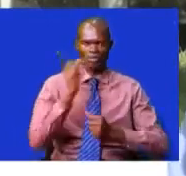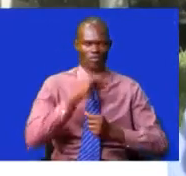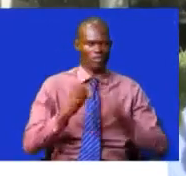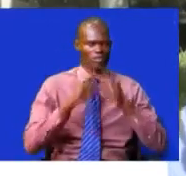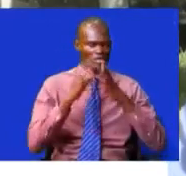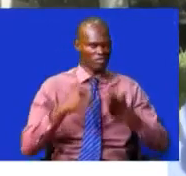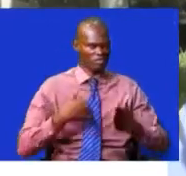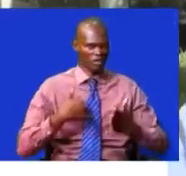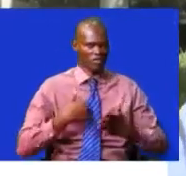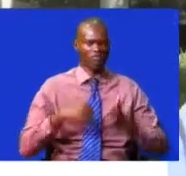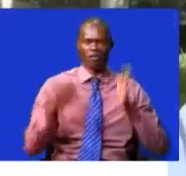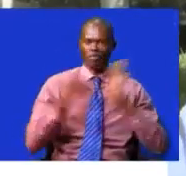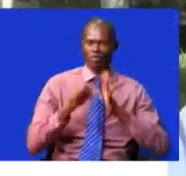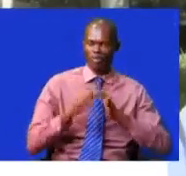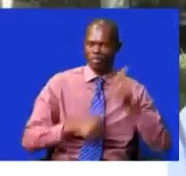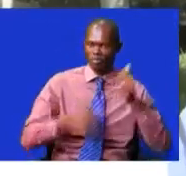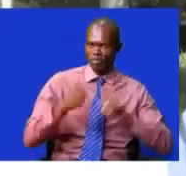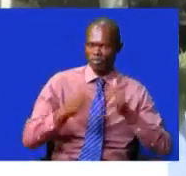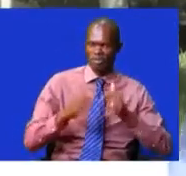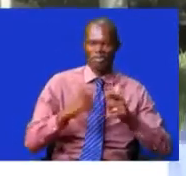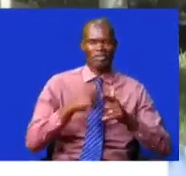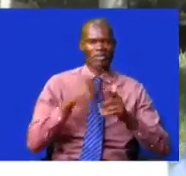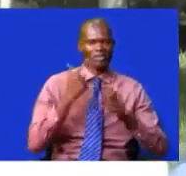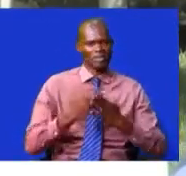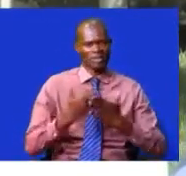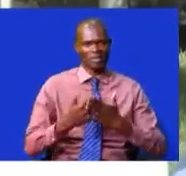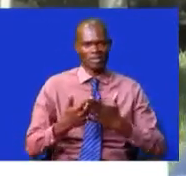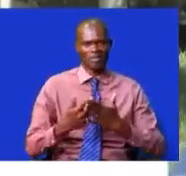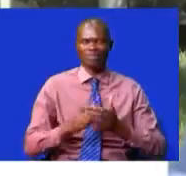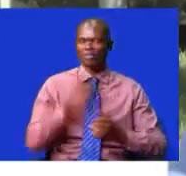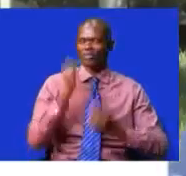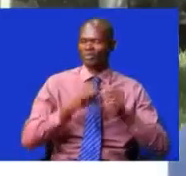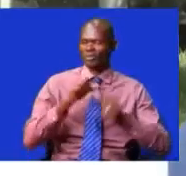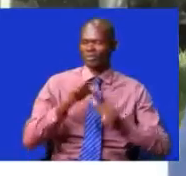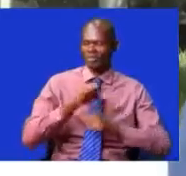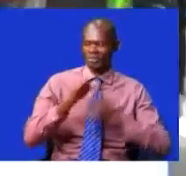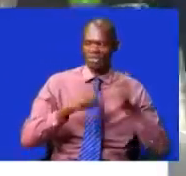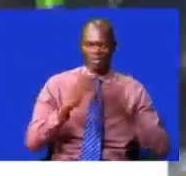further protest ma gin go, to mano ok en protest mo husiana gi